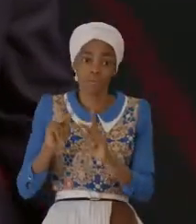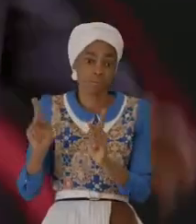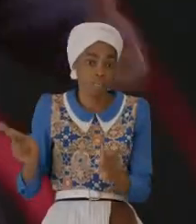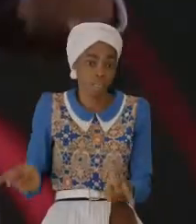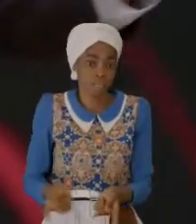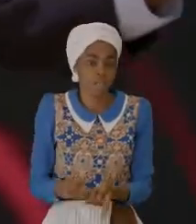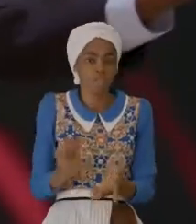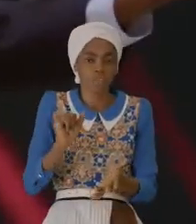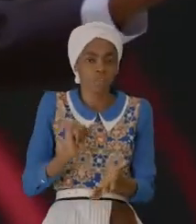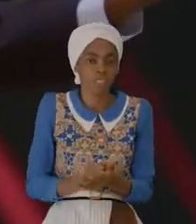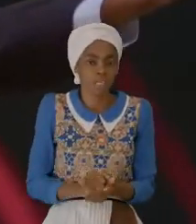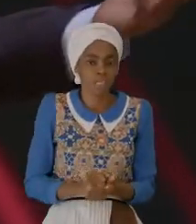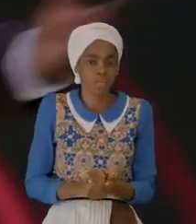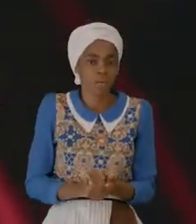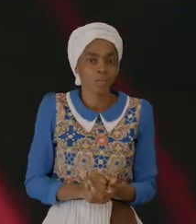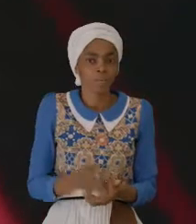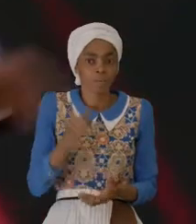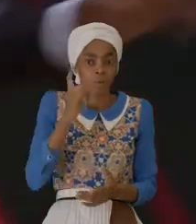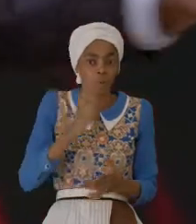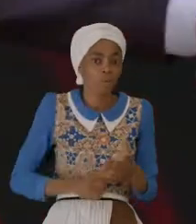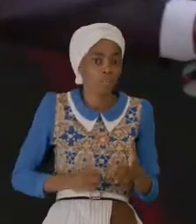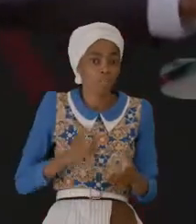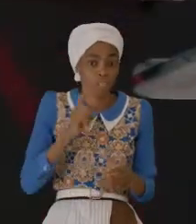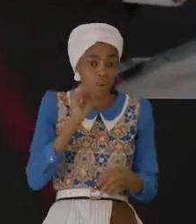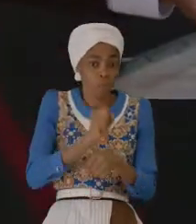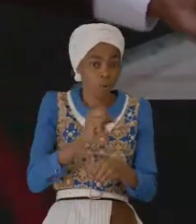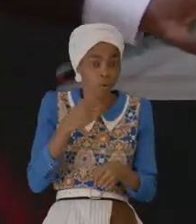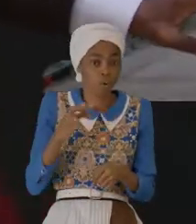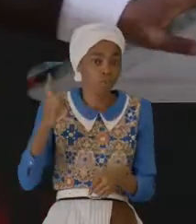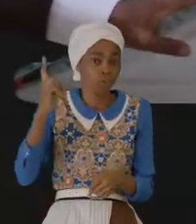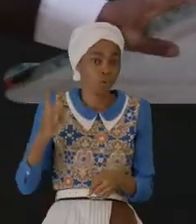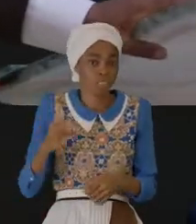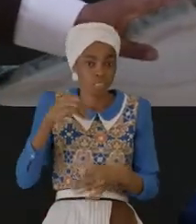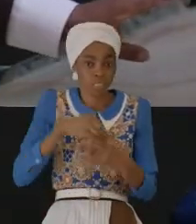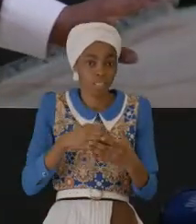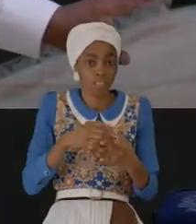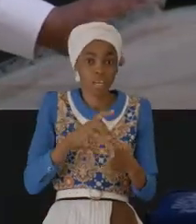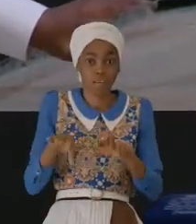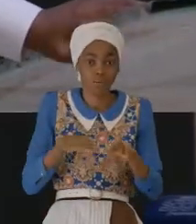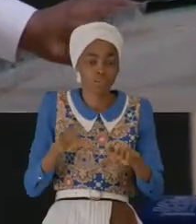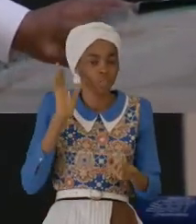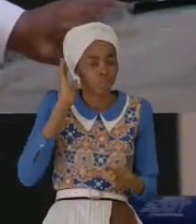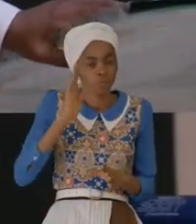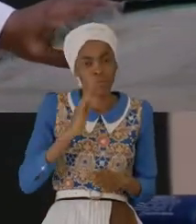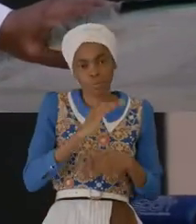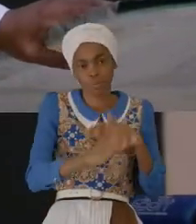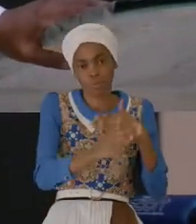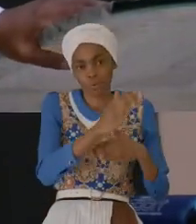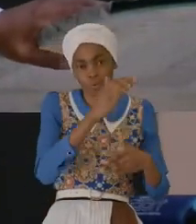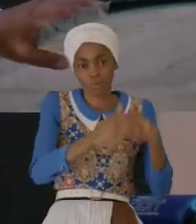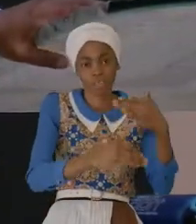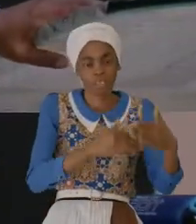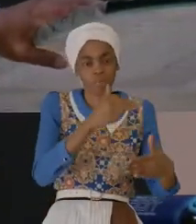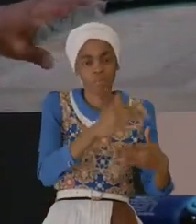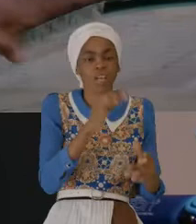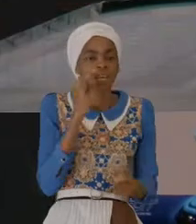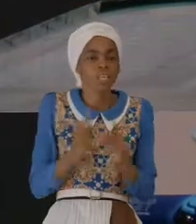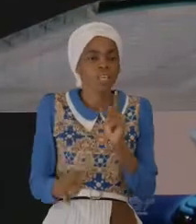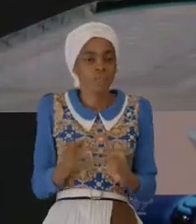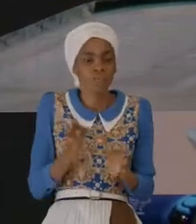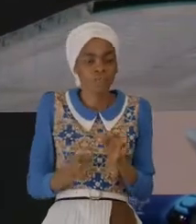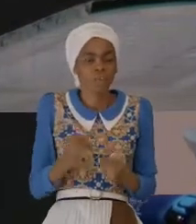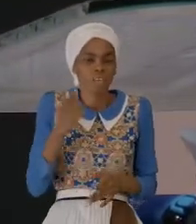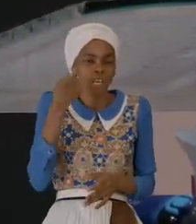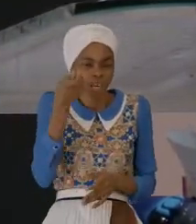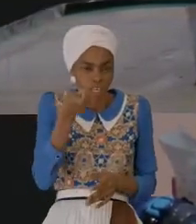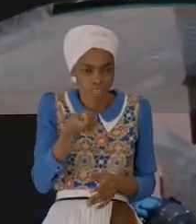they are doing for the Lord's will progress if a little leaven live not the whole love how